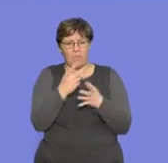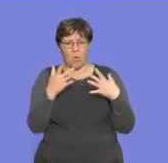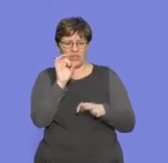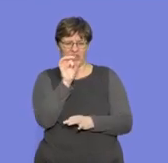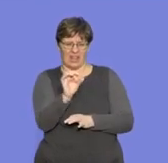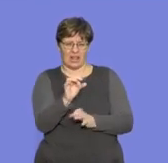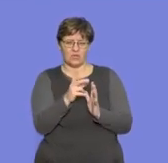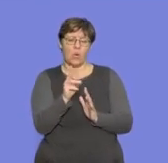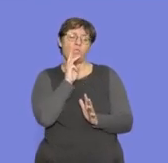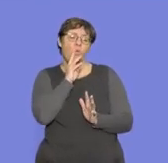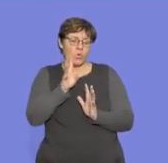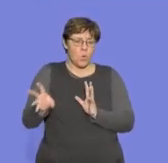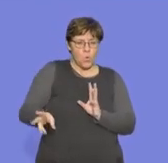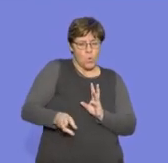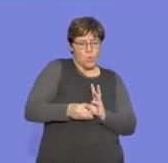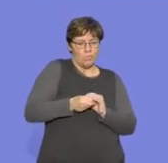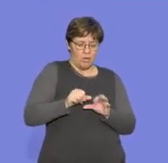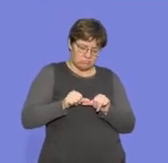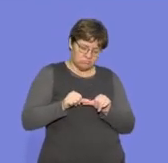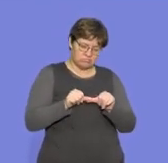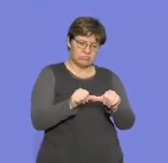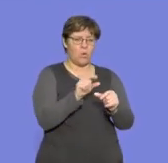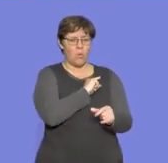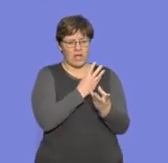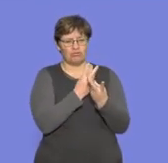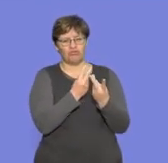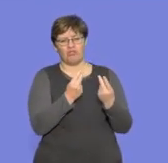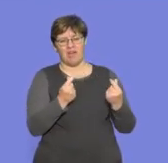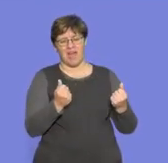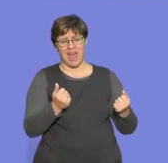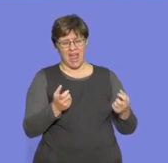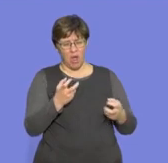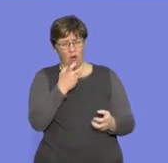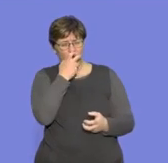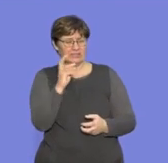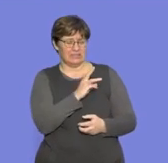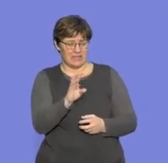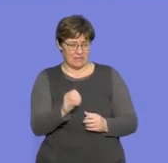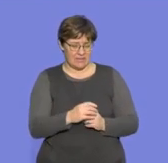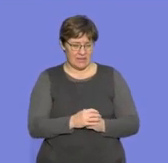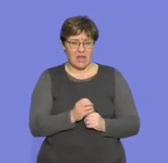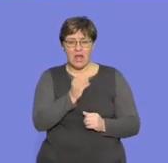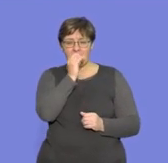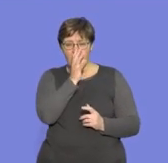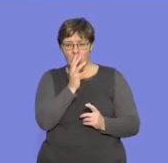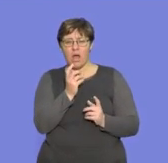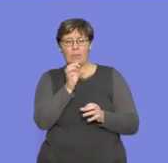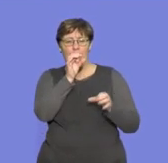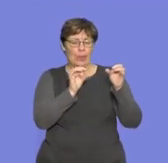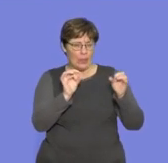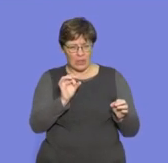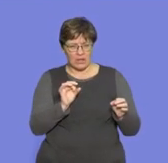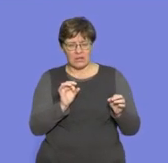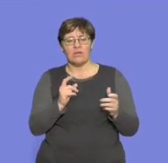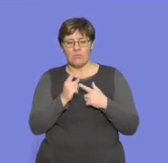to absorb water and be able to withstand the dry, harsh conditions. To be able the flowers to are be very adapted small, to be able to be very small to